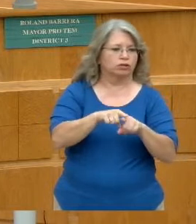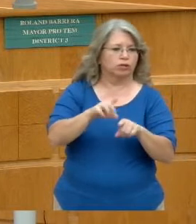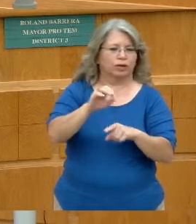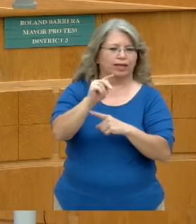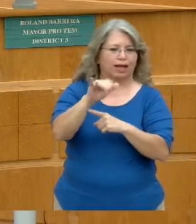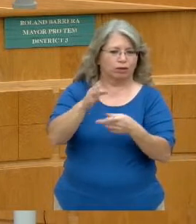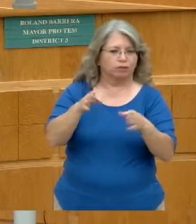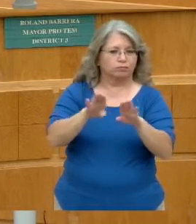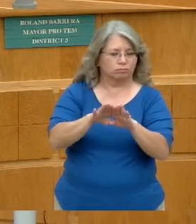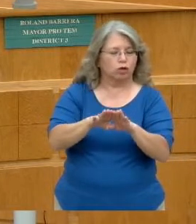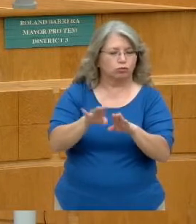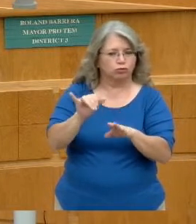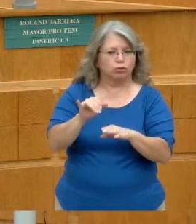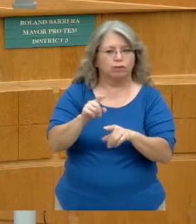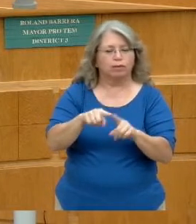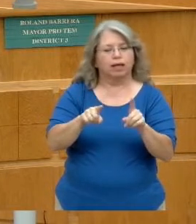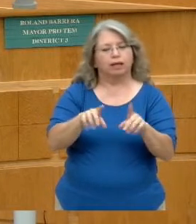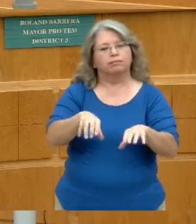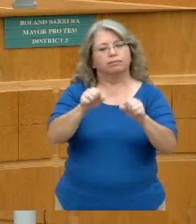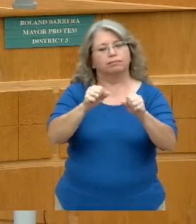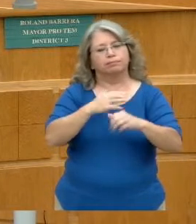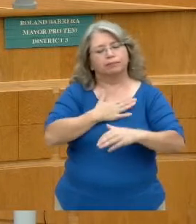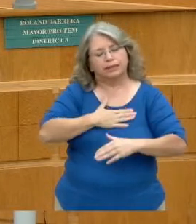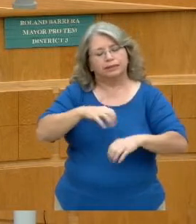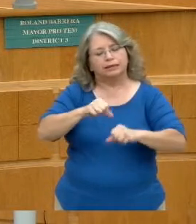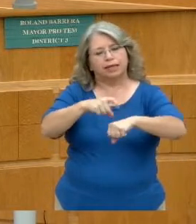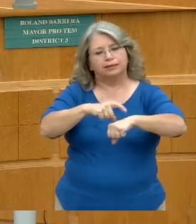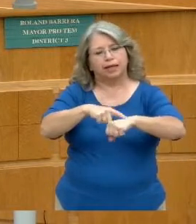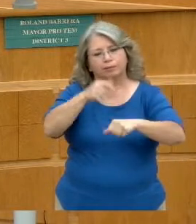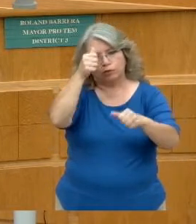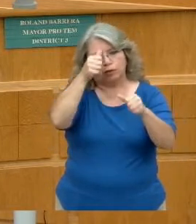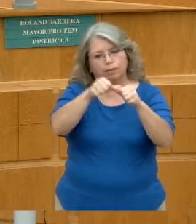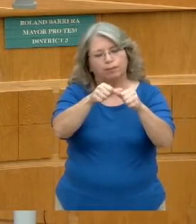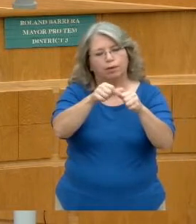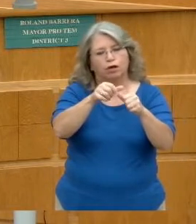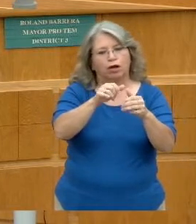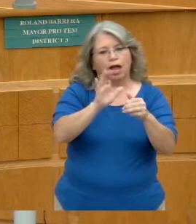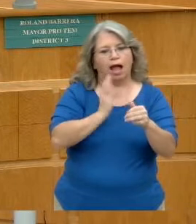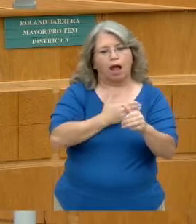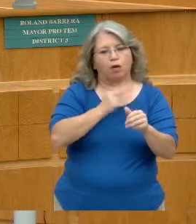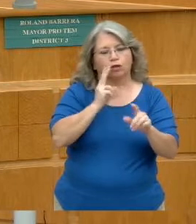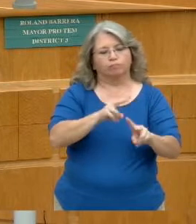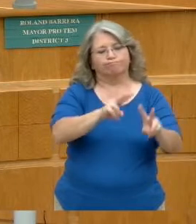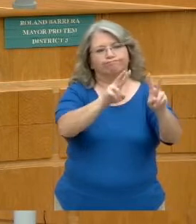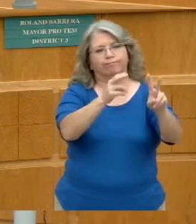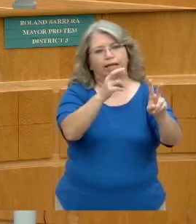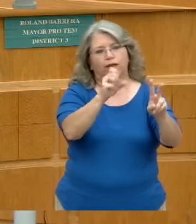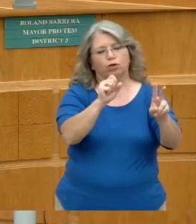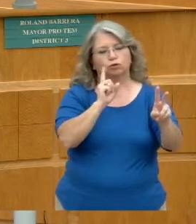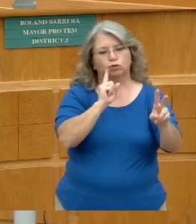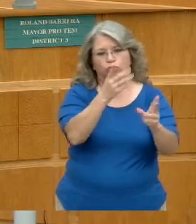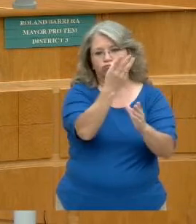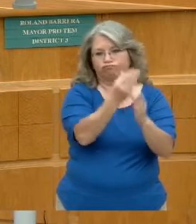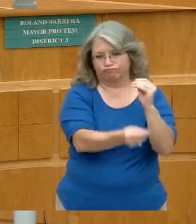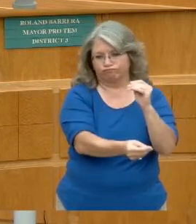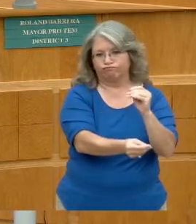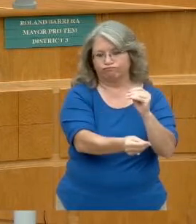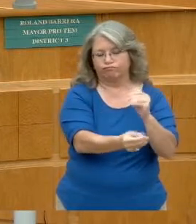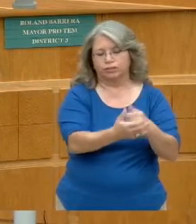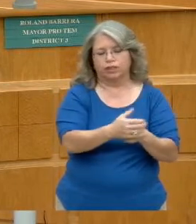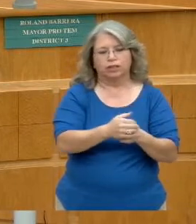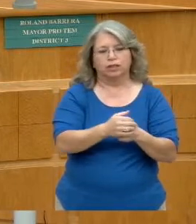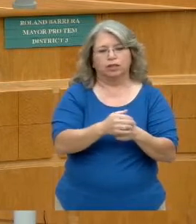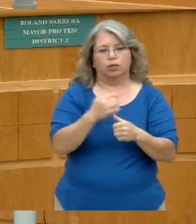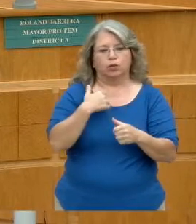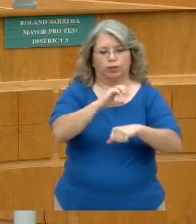take a moment to honor the fallen? And in fact, we are establishing online memorial to the on our Nueces